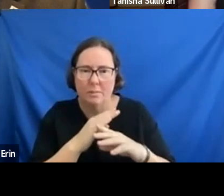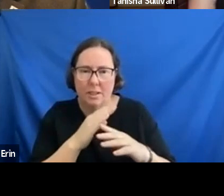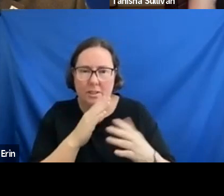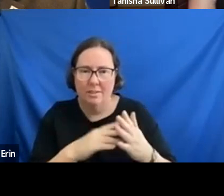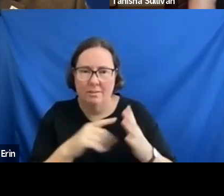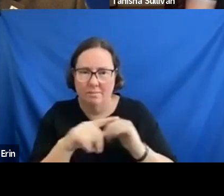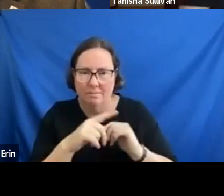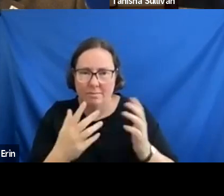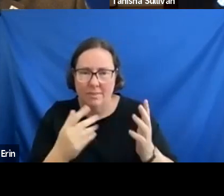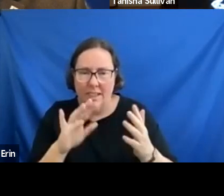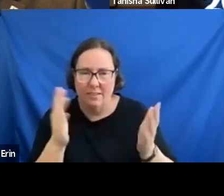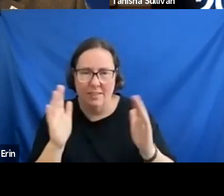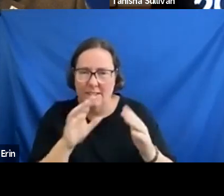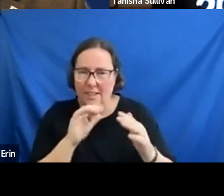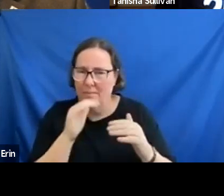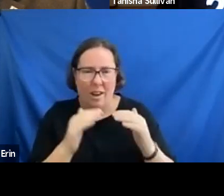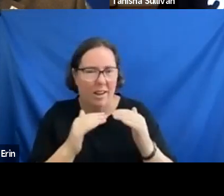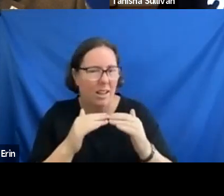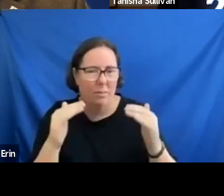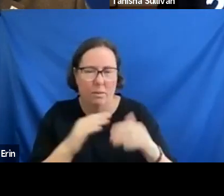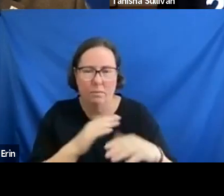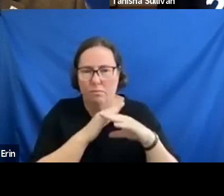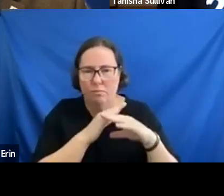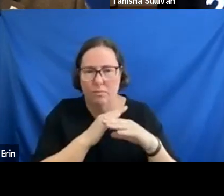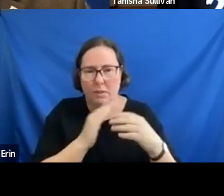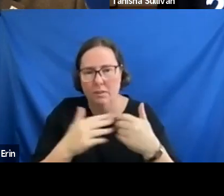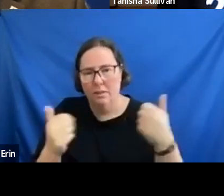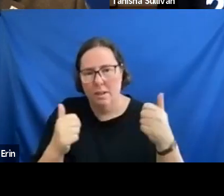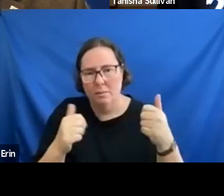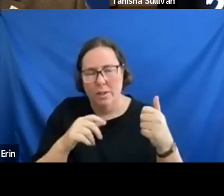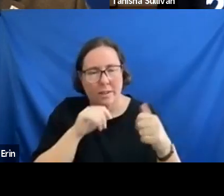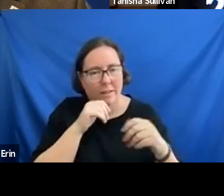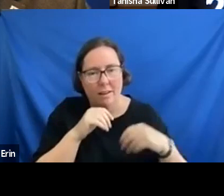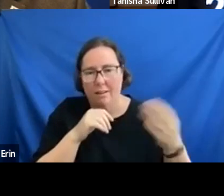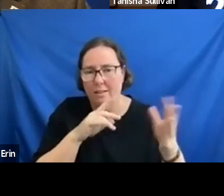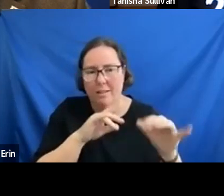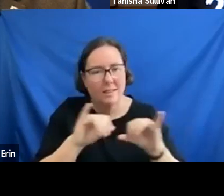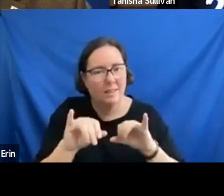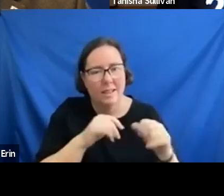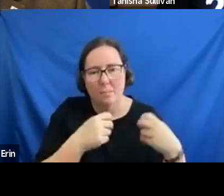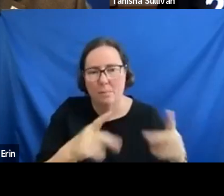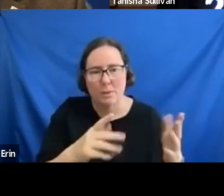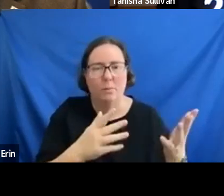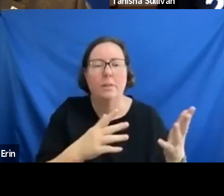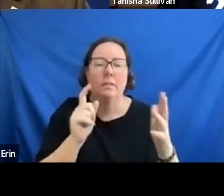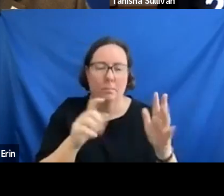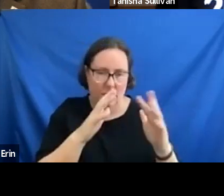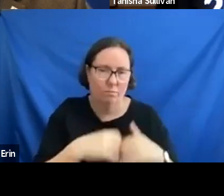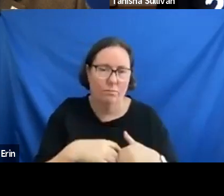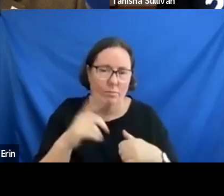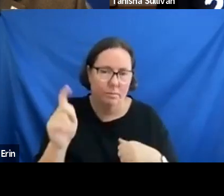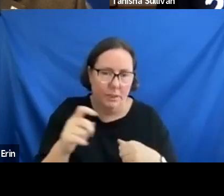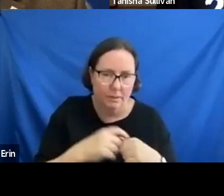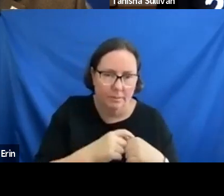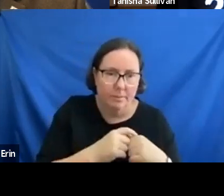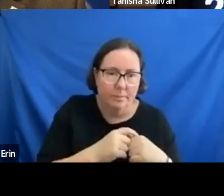like, there are unequal barriers that are separating students from the same opportunities that need to be addressed. Okay.